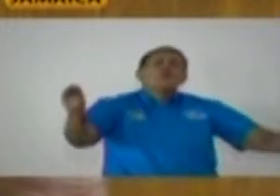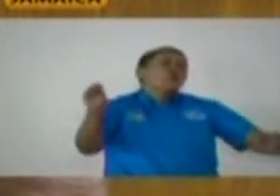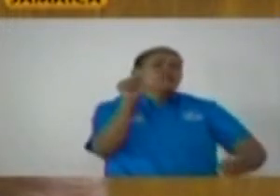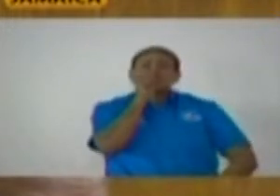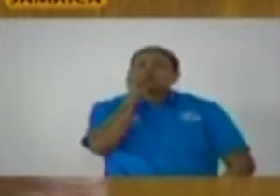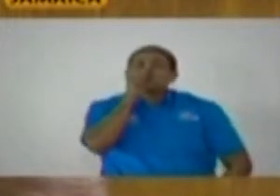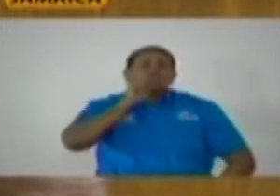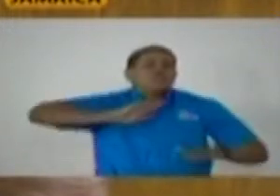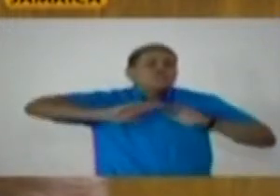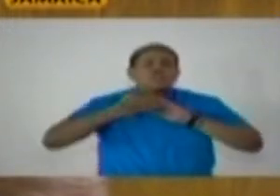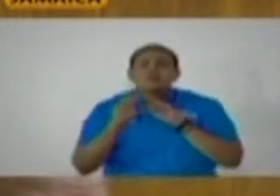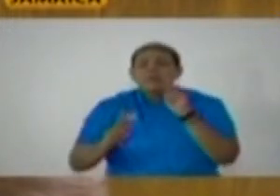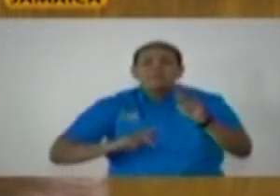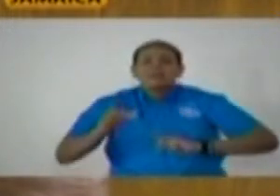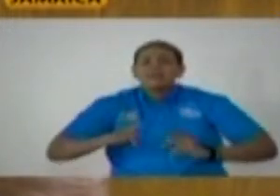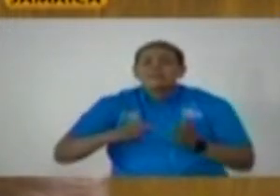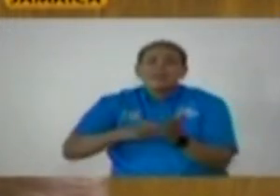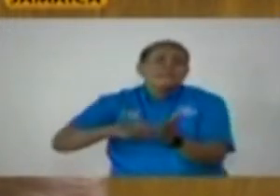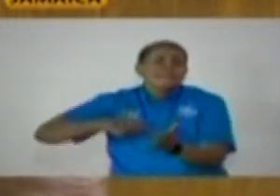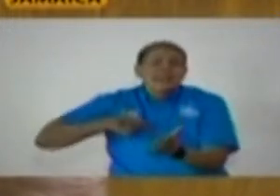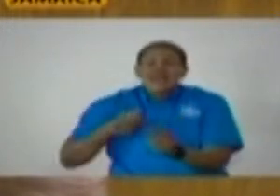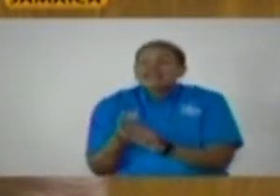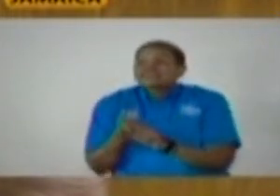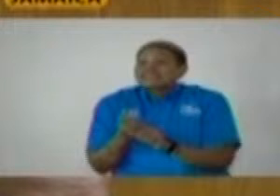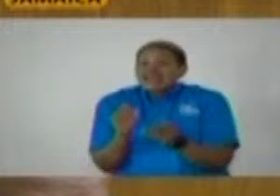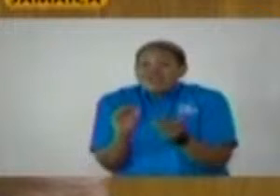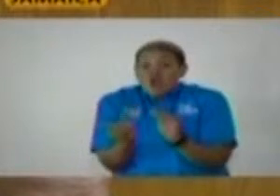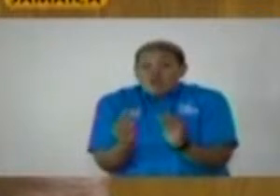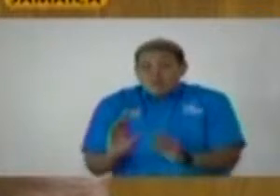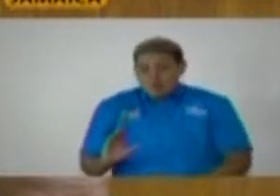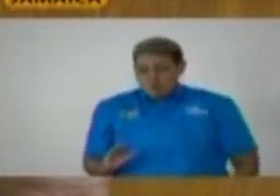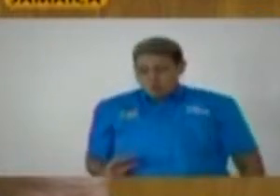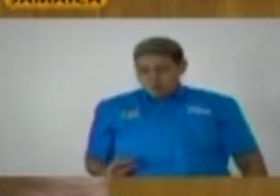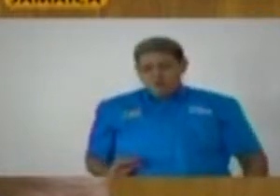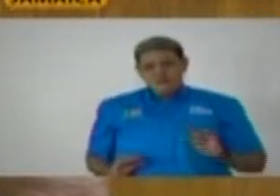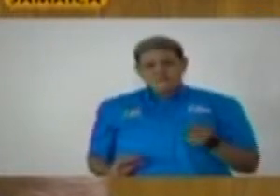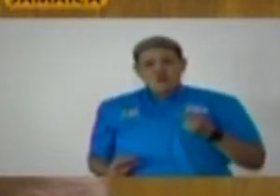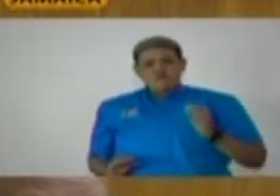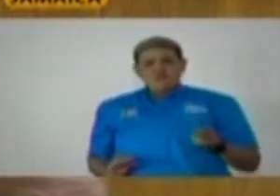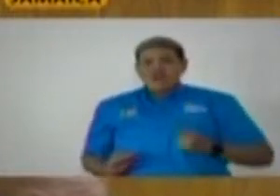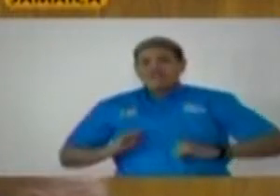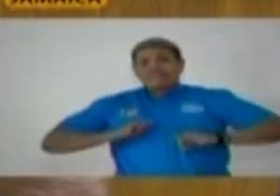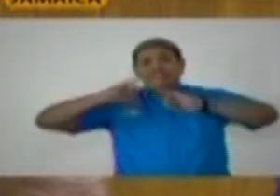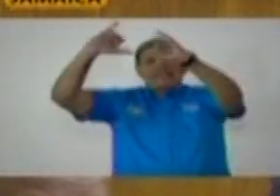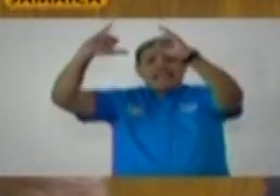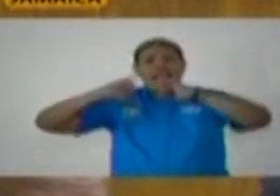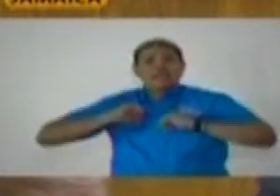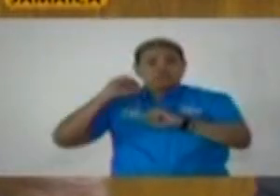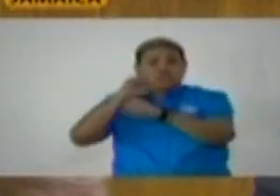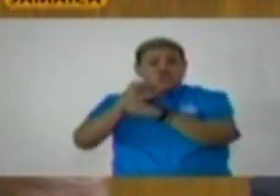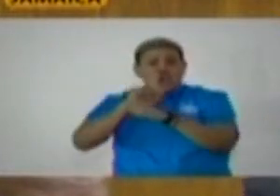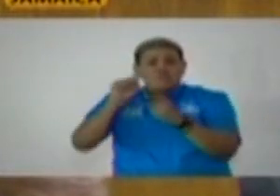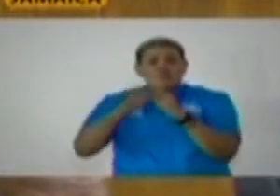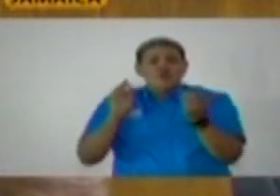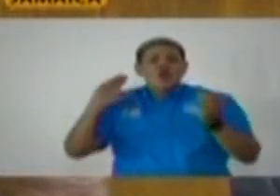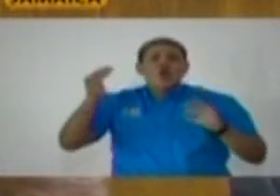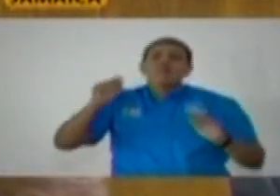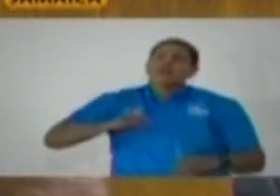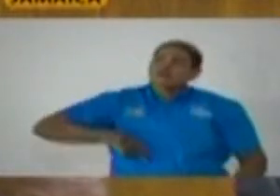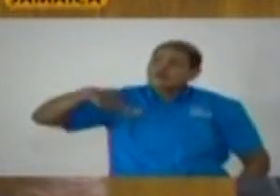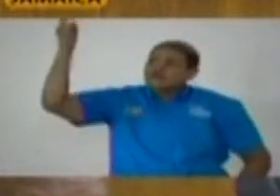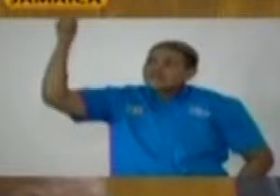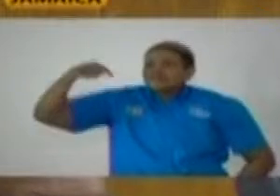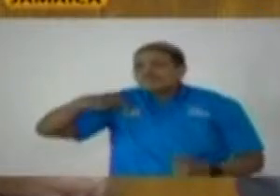that Jamaicans are paid comparatively lower wages for doing similar jobs when you compare that to